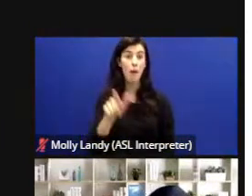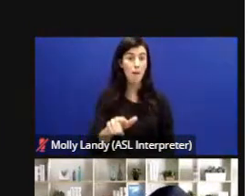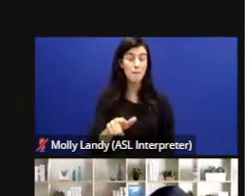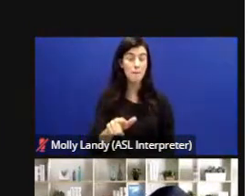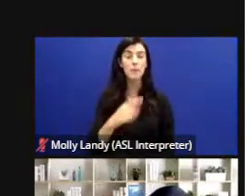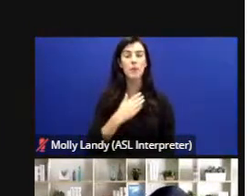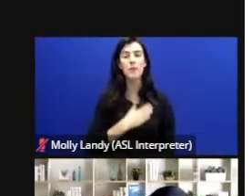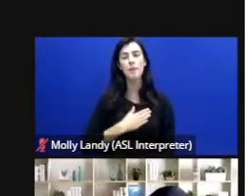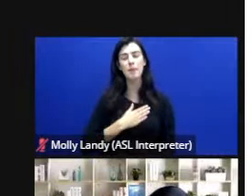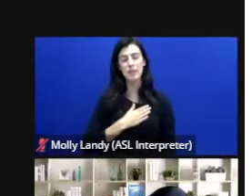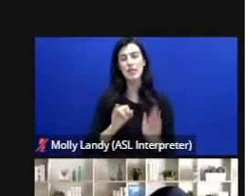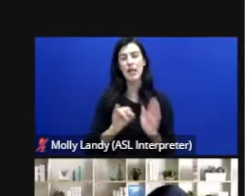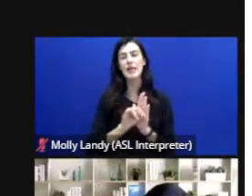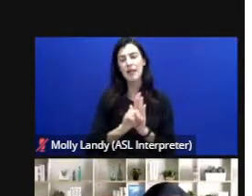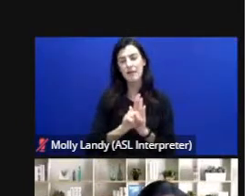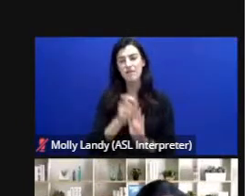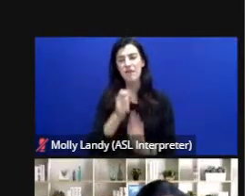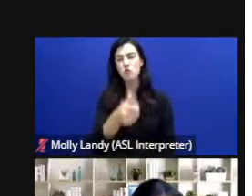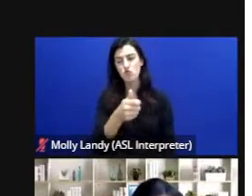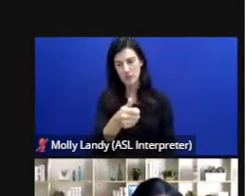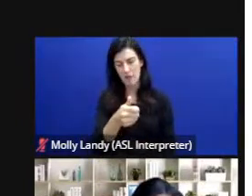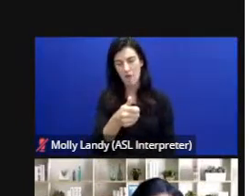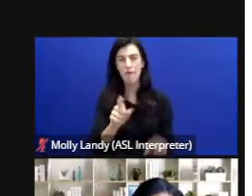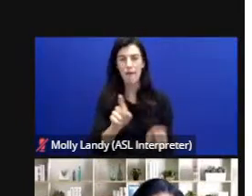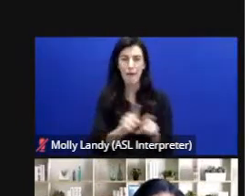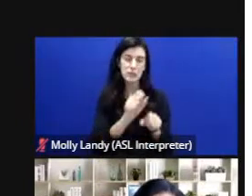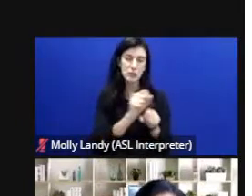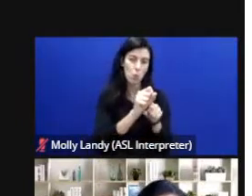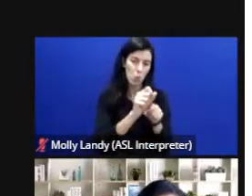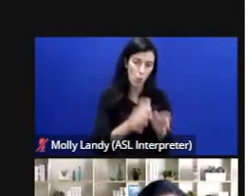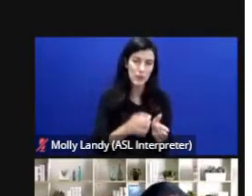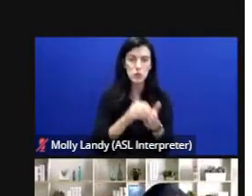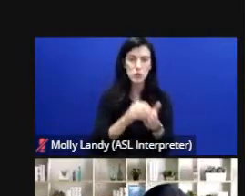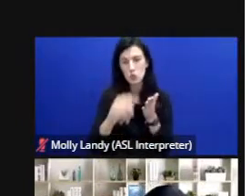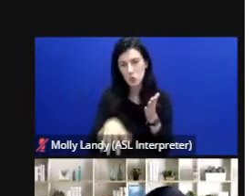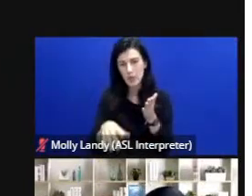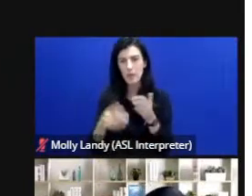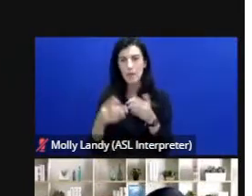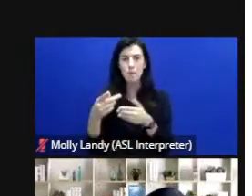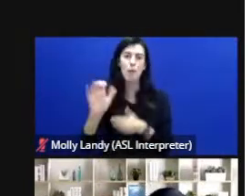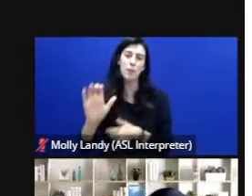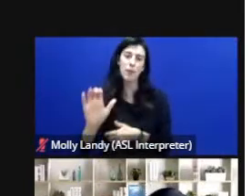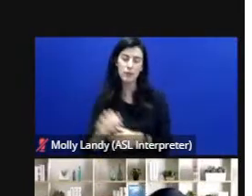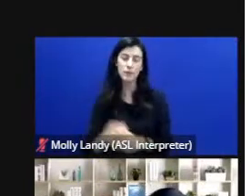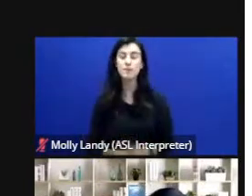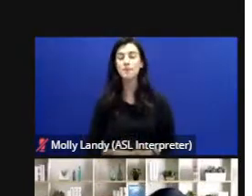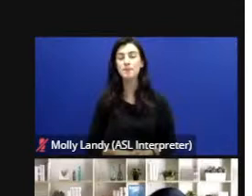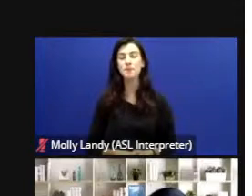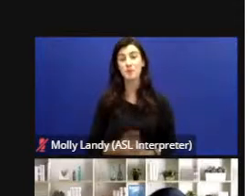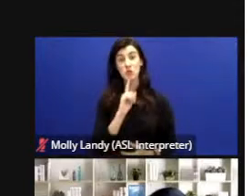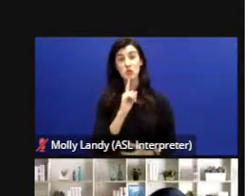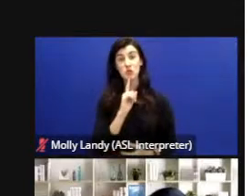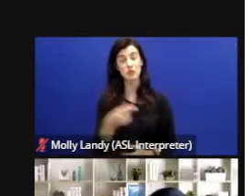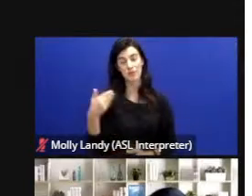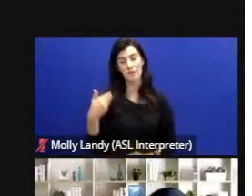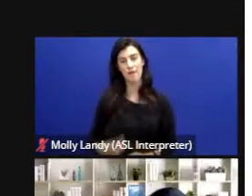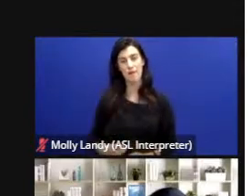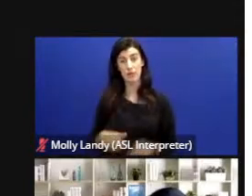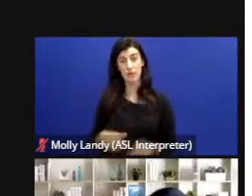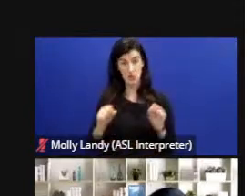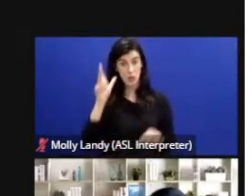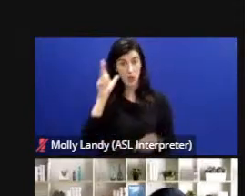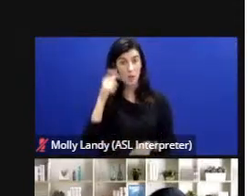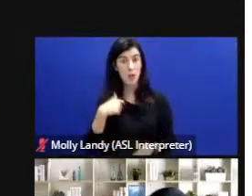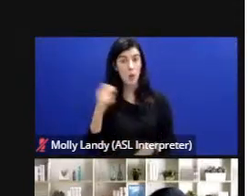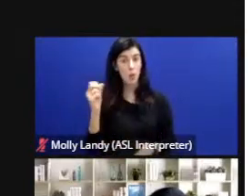and please make sure you identify yourself as an employee, Hi. member of the public. Certainly. Can you guys hear me